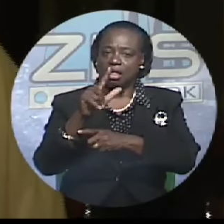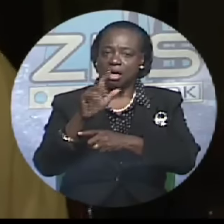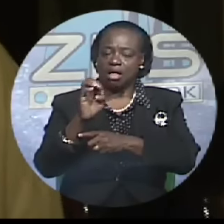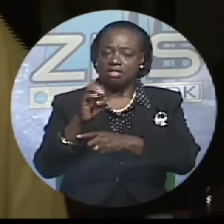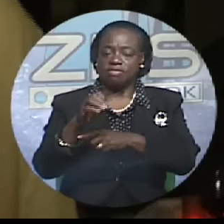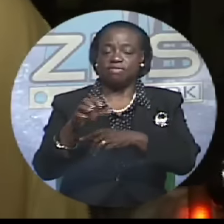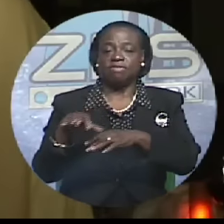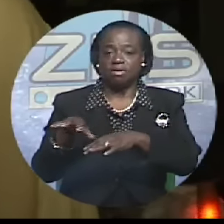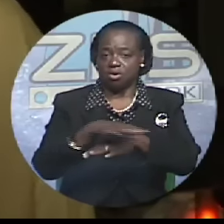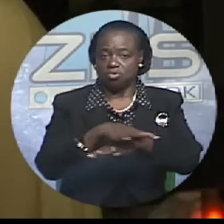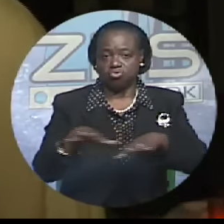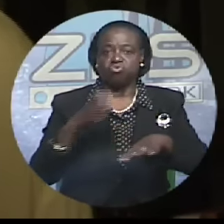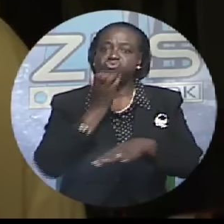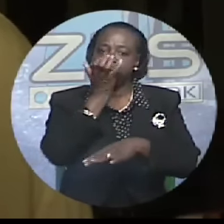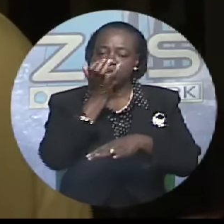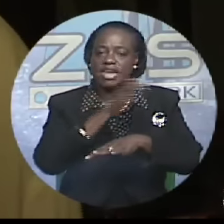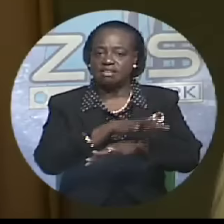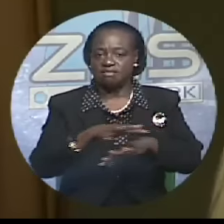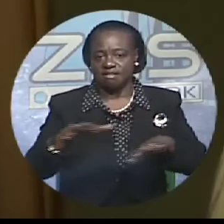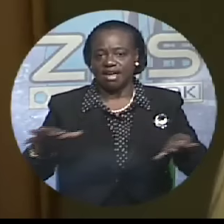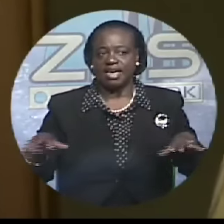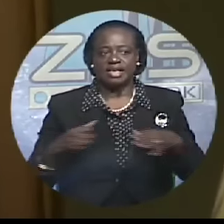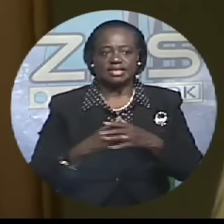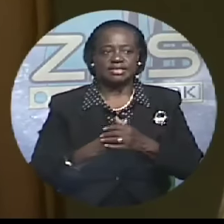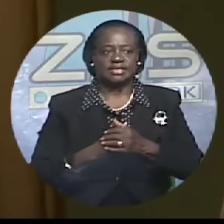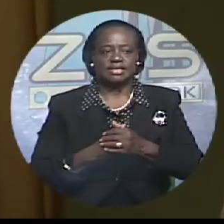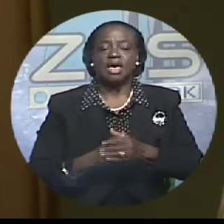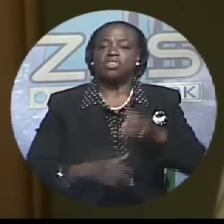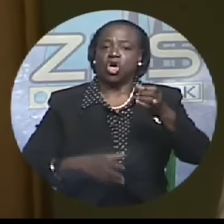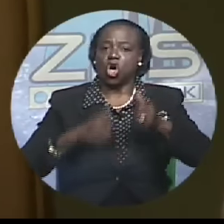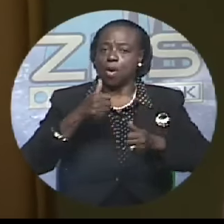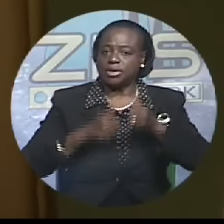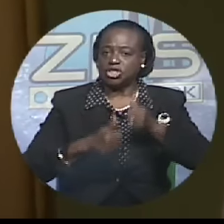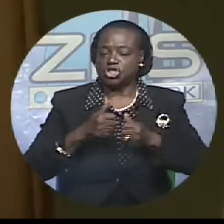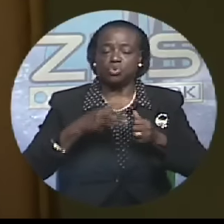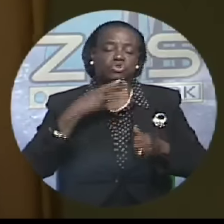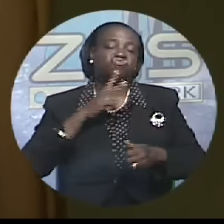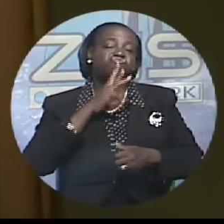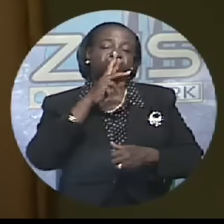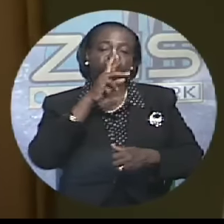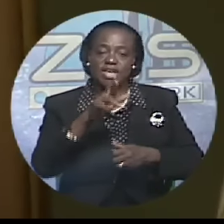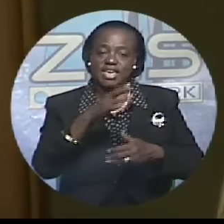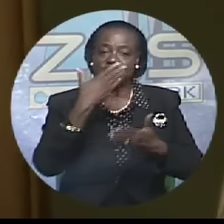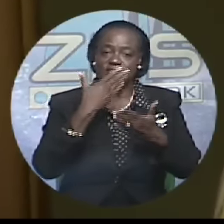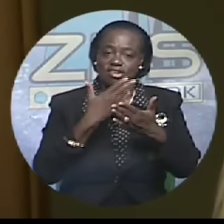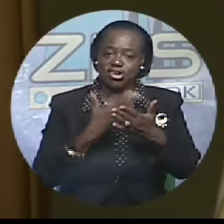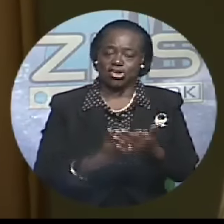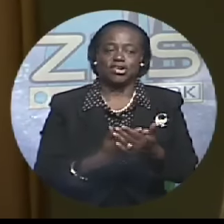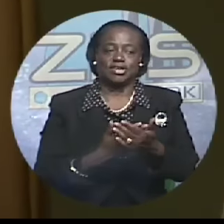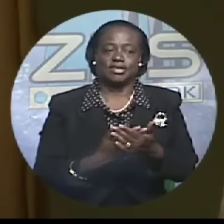so we did better than everybody but one team. Competition was real good out there.